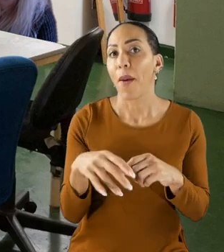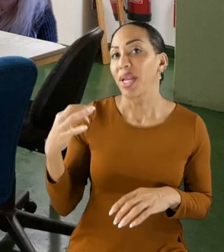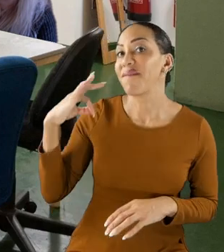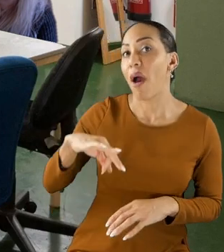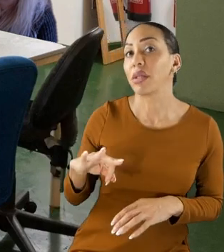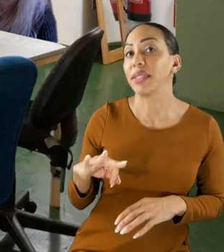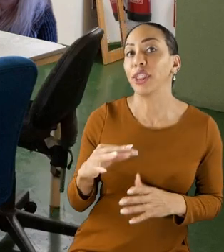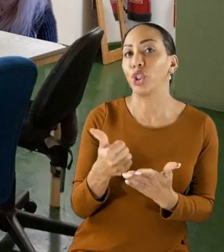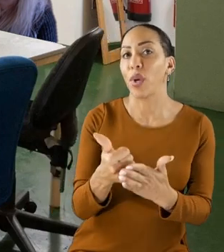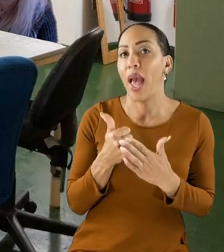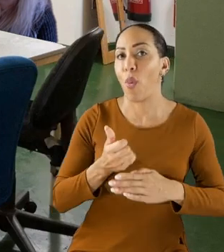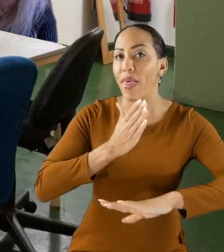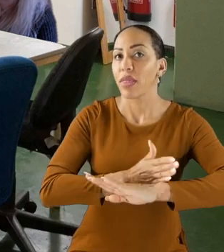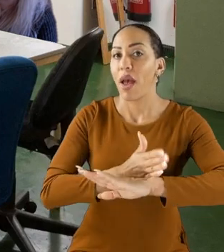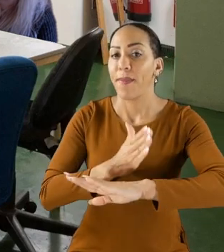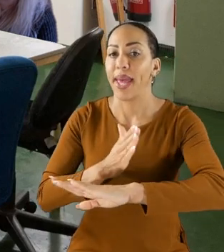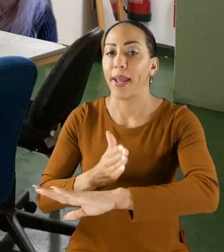helps with that.